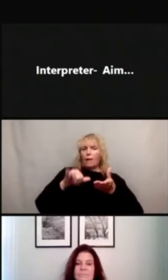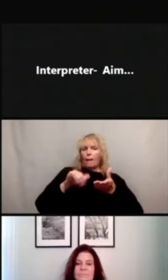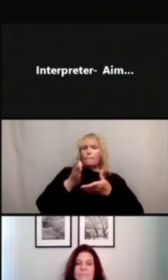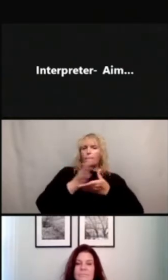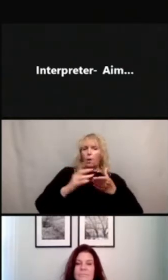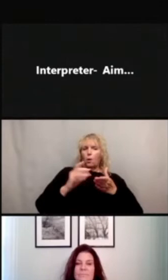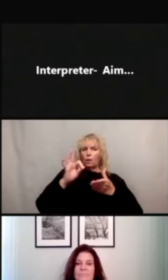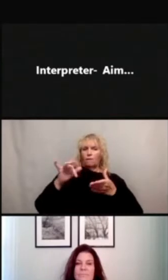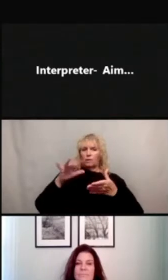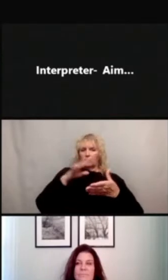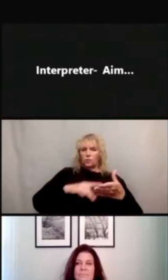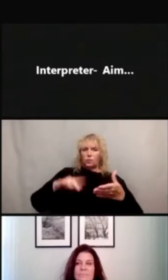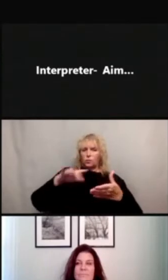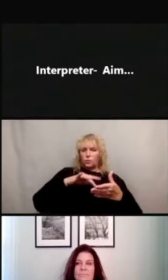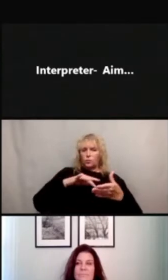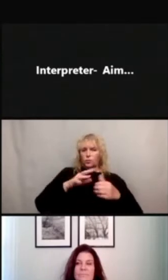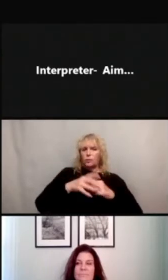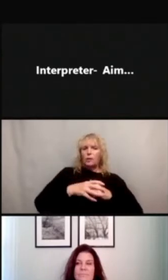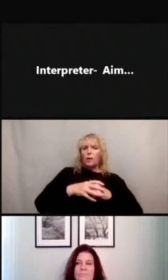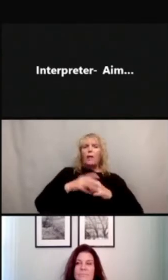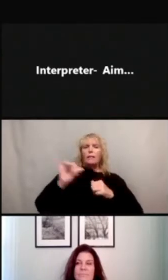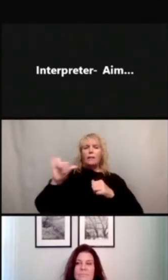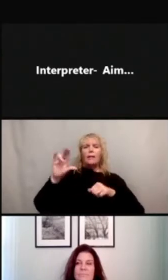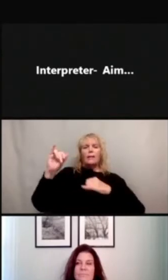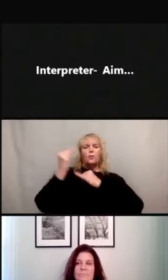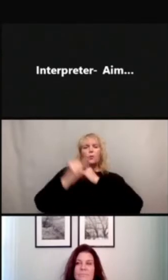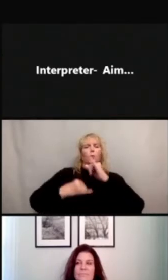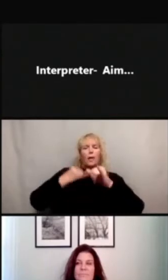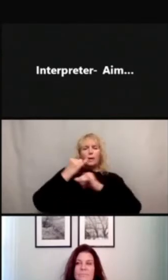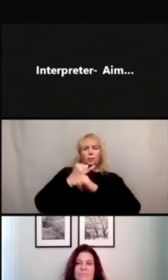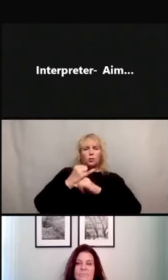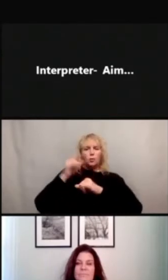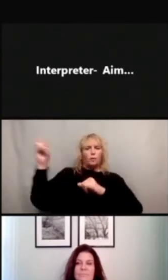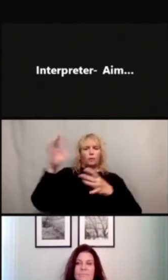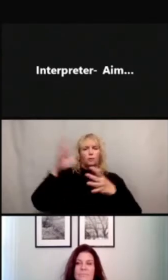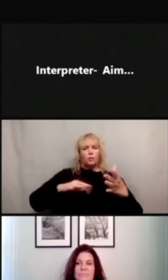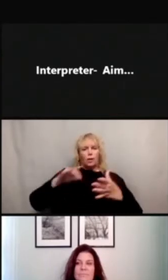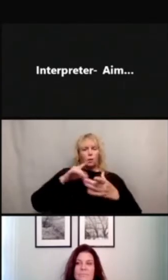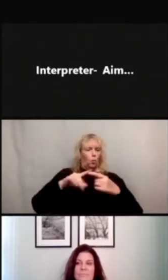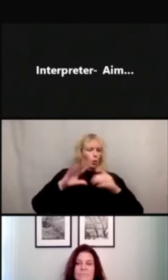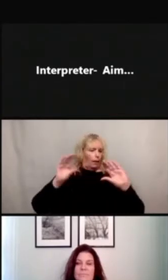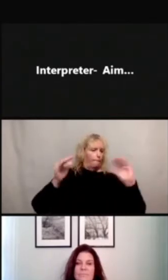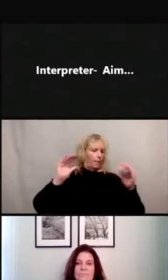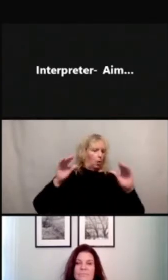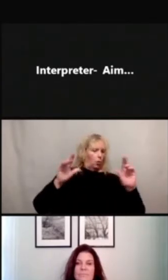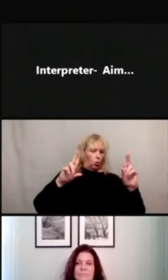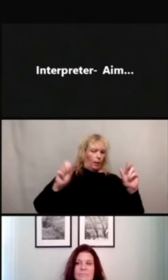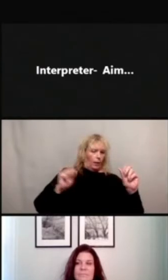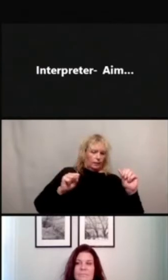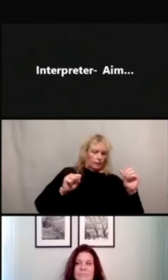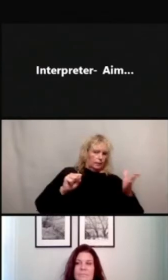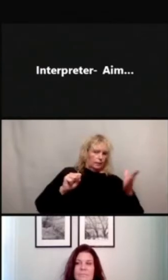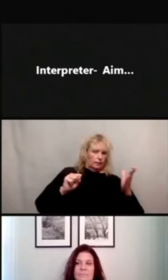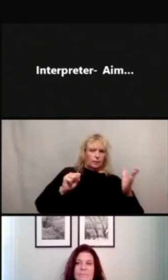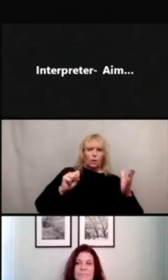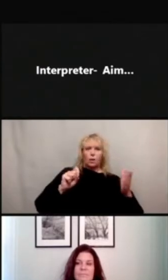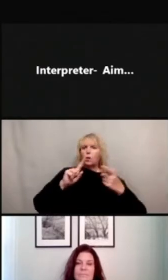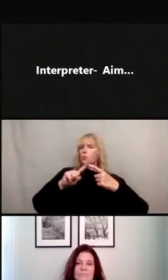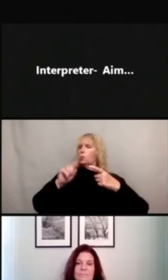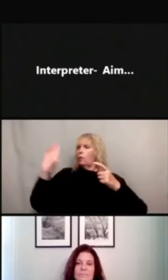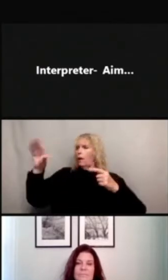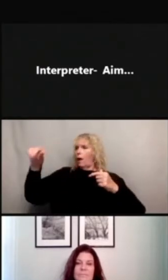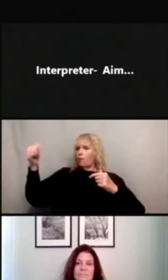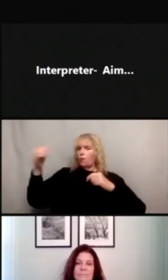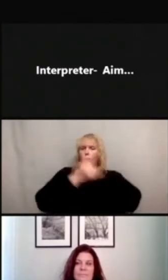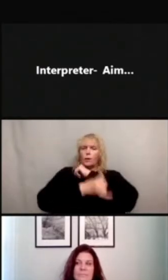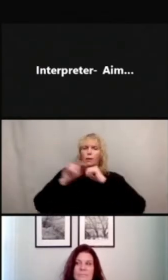called PIAC, which was an international study that compared the US to other industrialized countries. And unfortunately, we didn't compare very favorably.